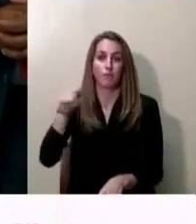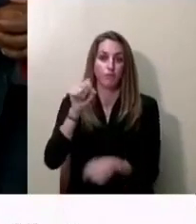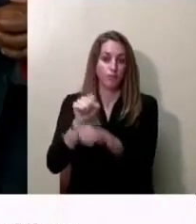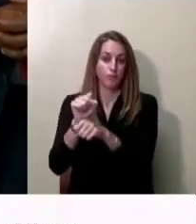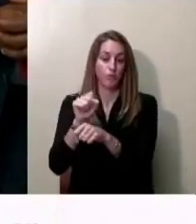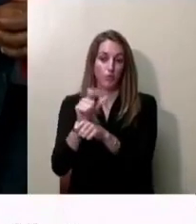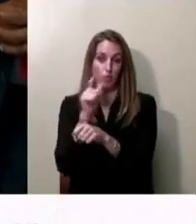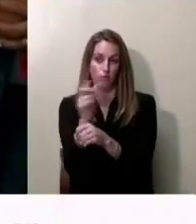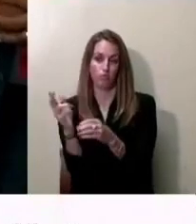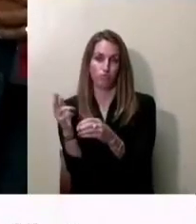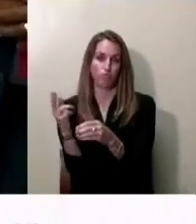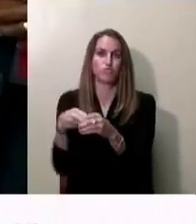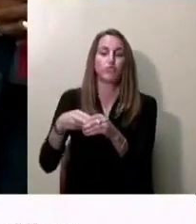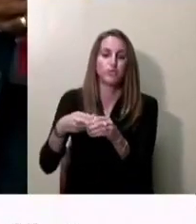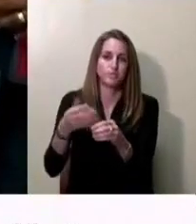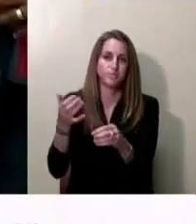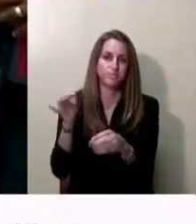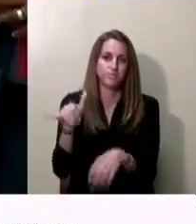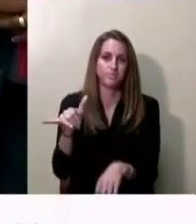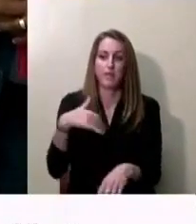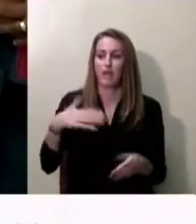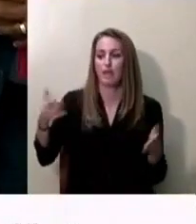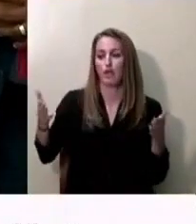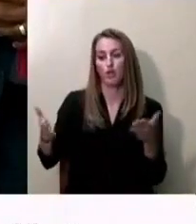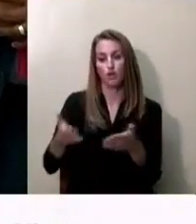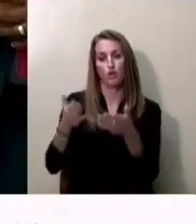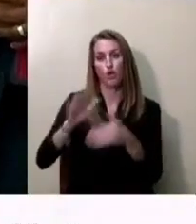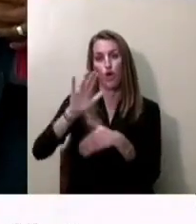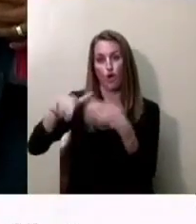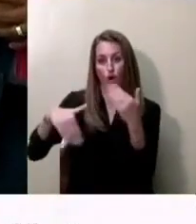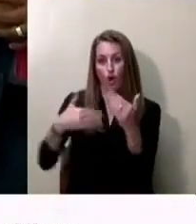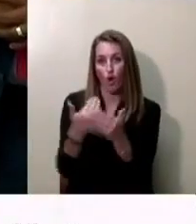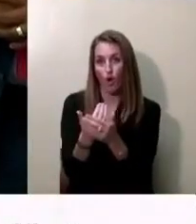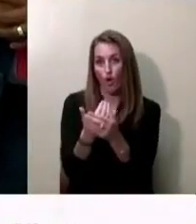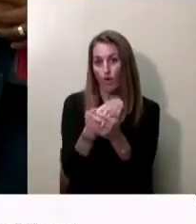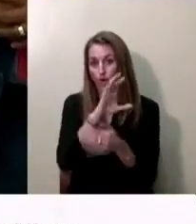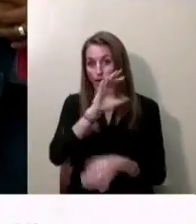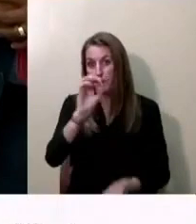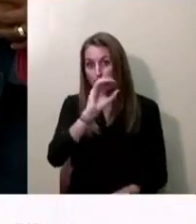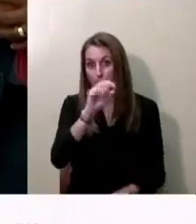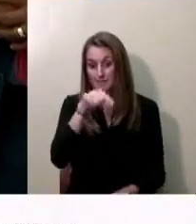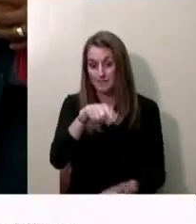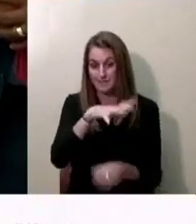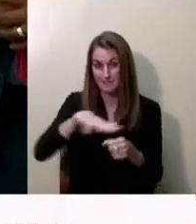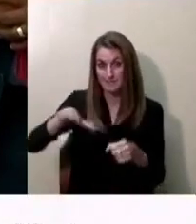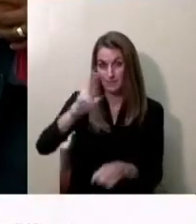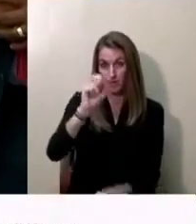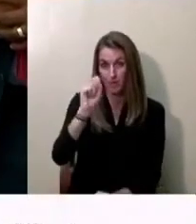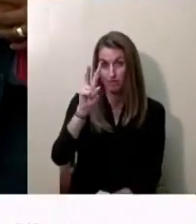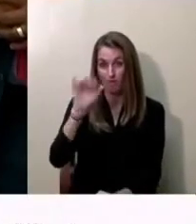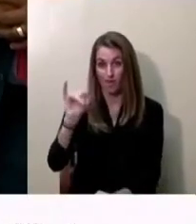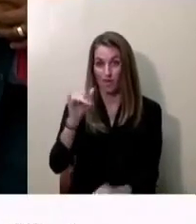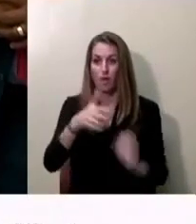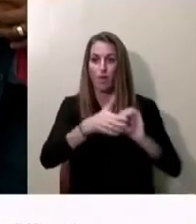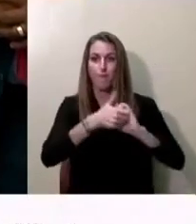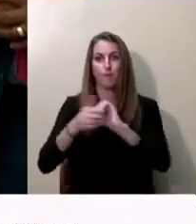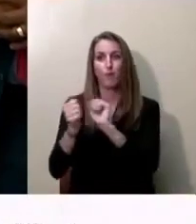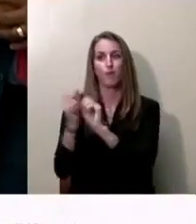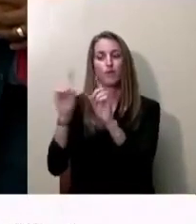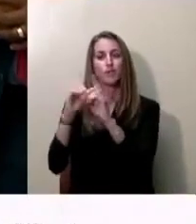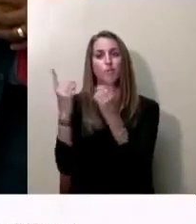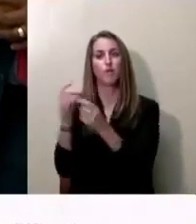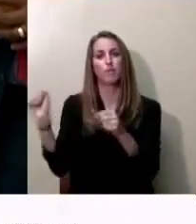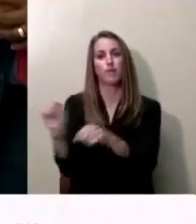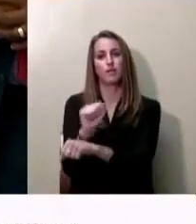to partner with the Department of Labor as a registered apprentice. Workforce development creates